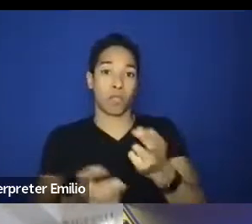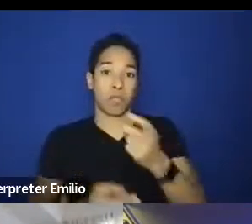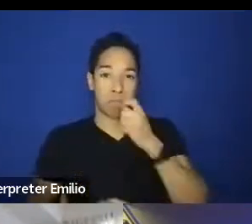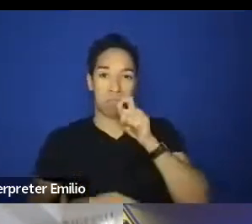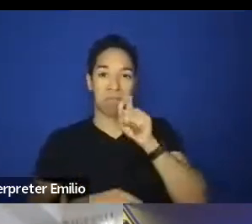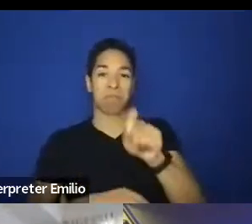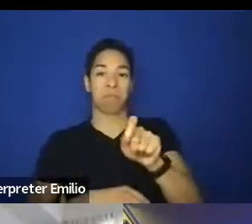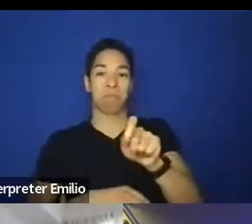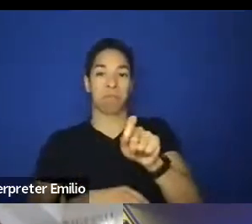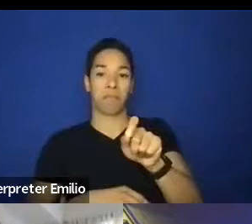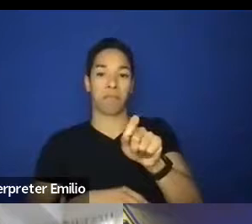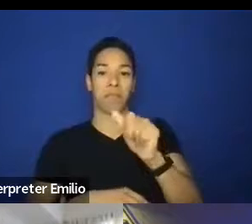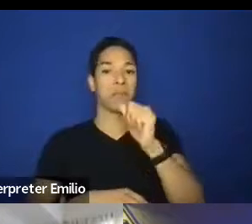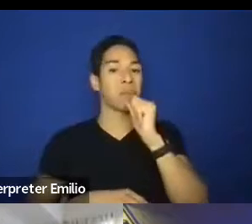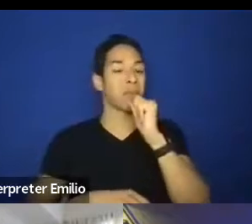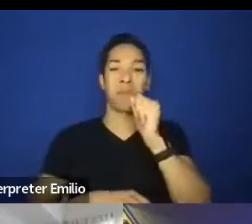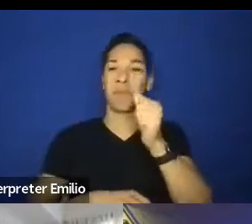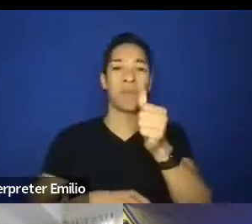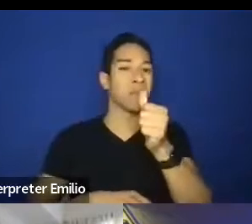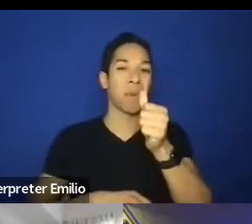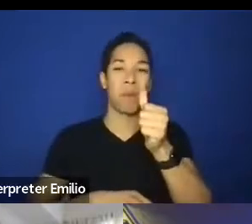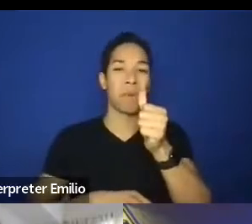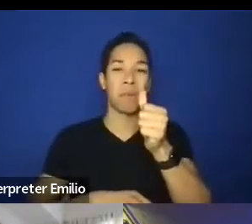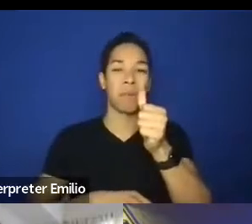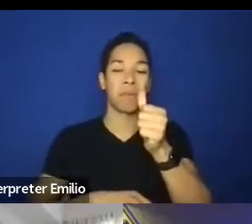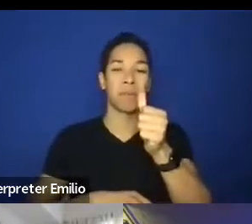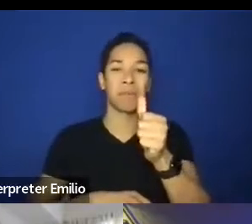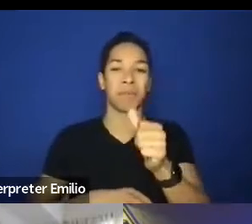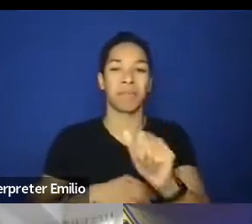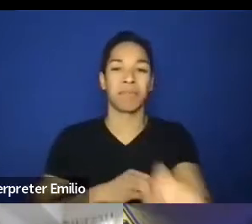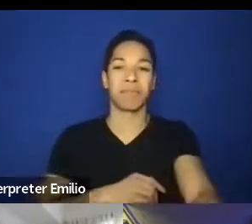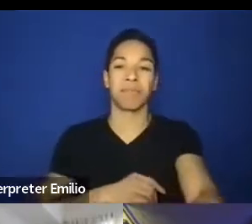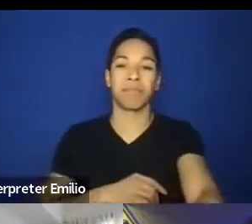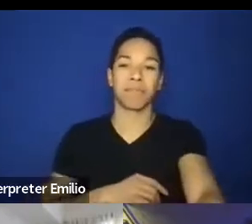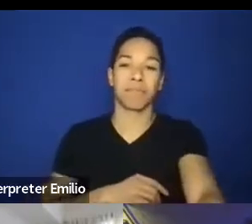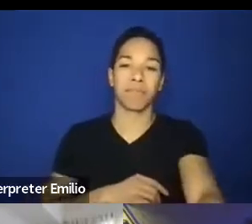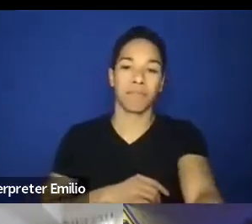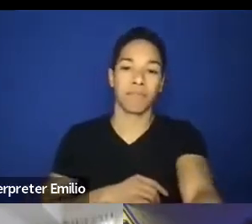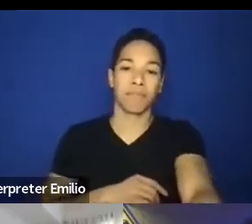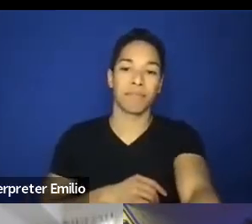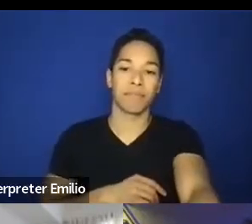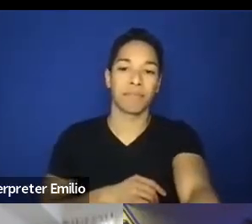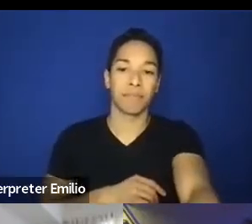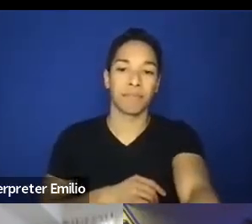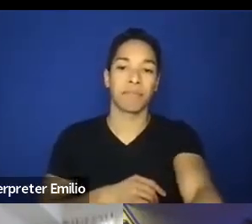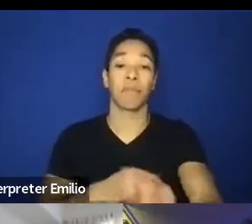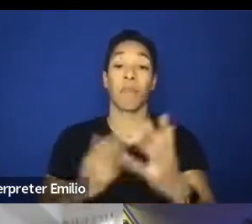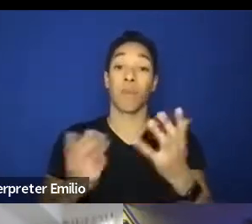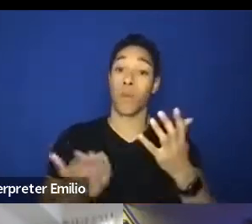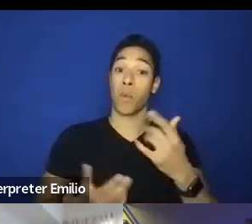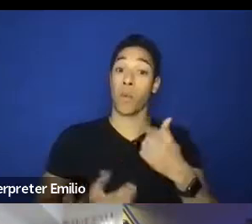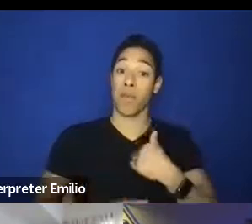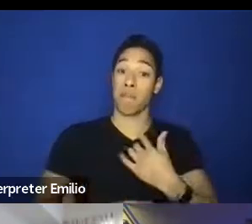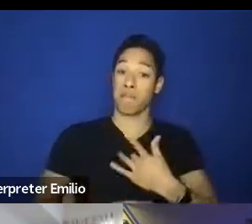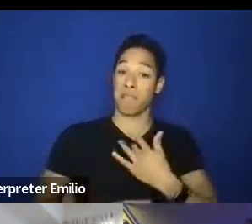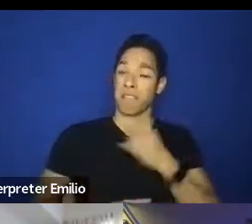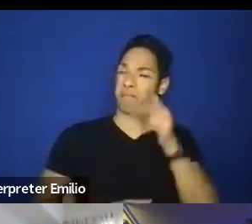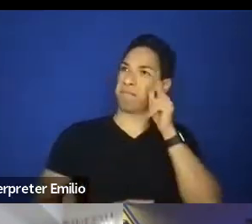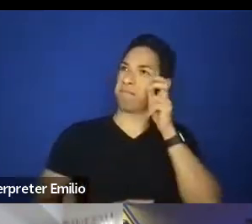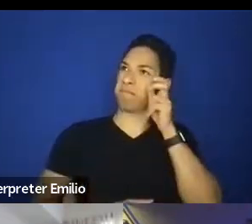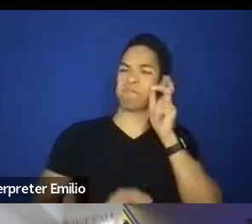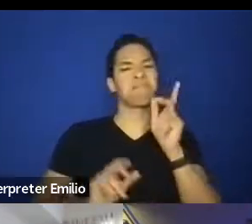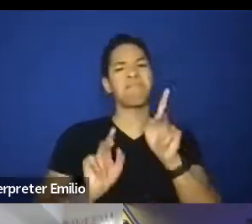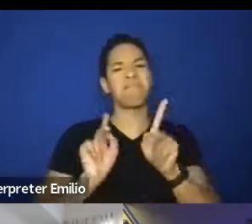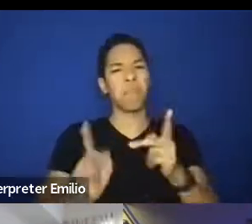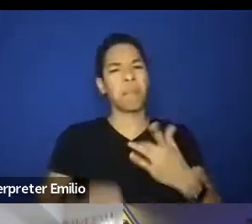don't, like he said, I think what I felt from hearing that story are people are starting to feel